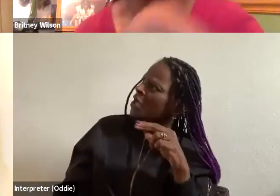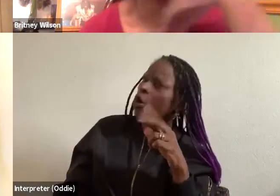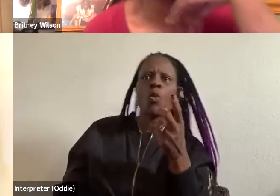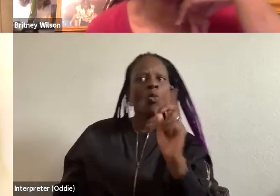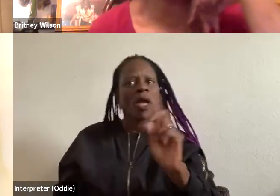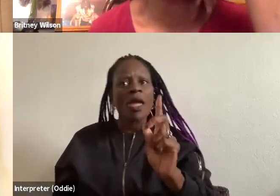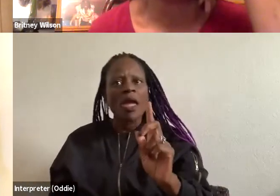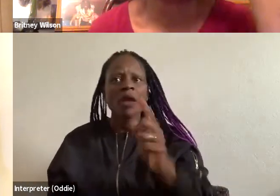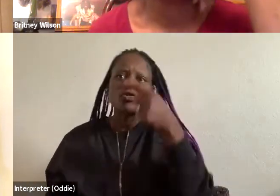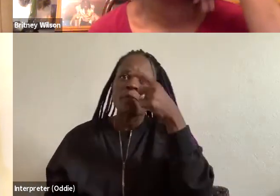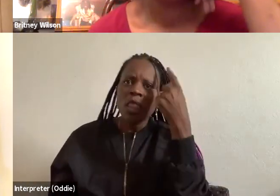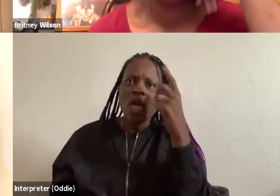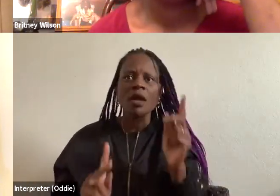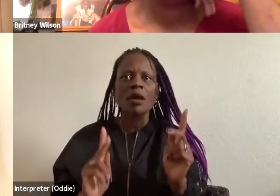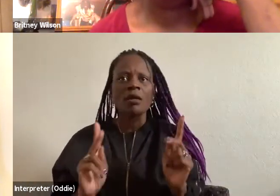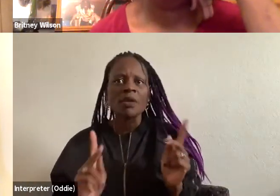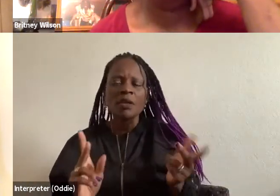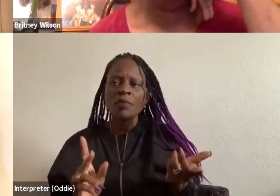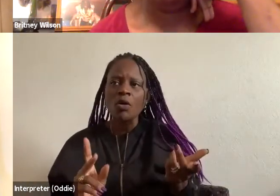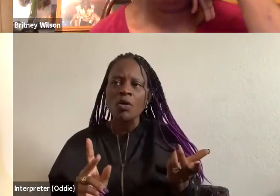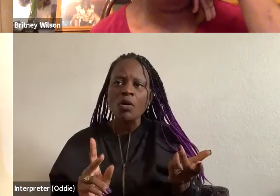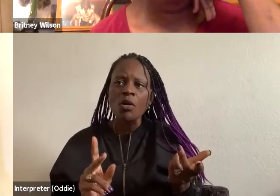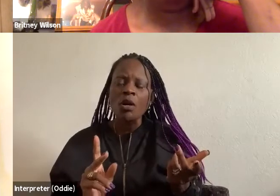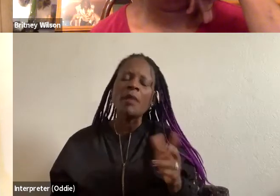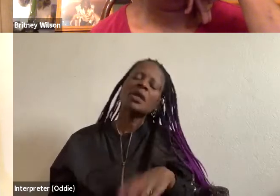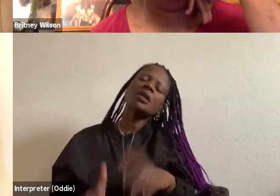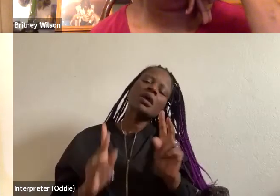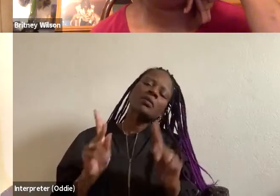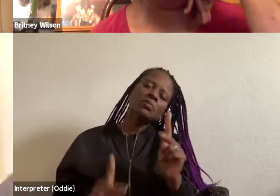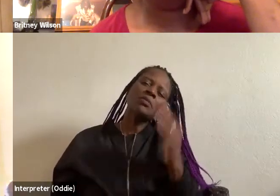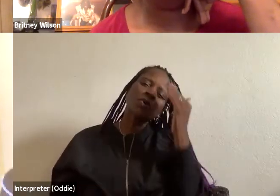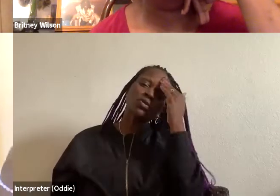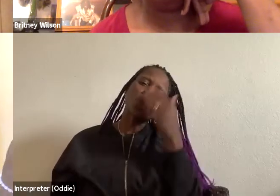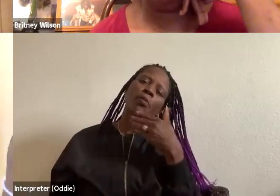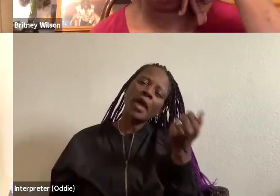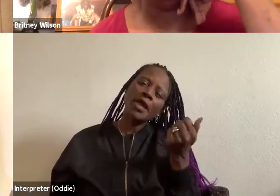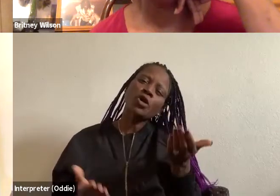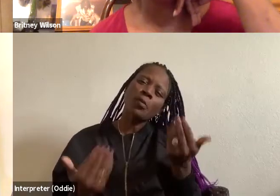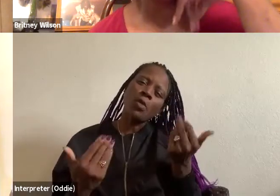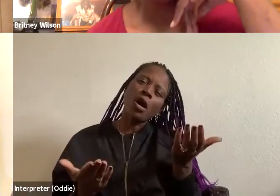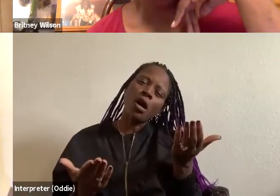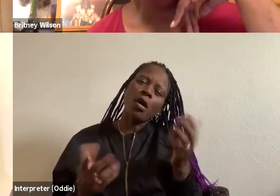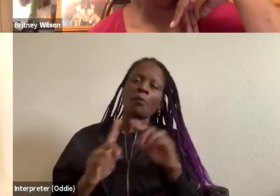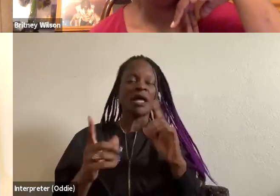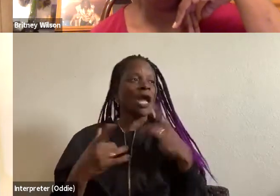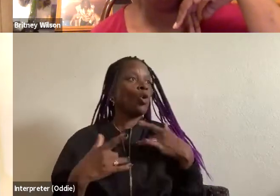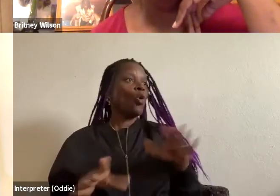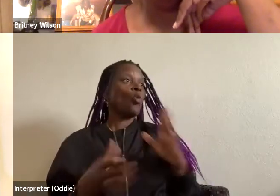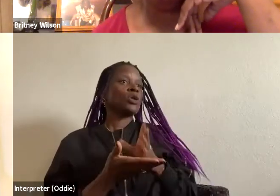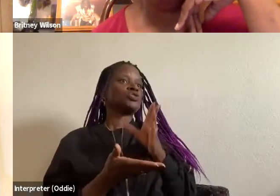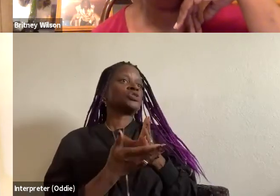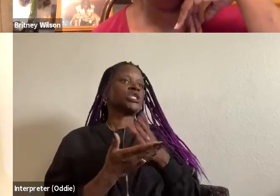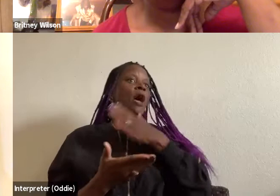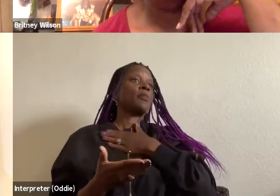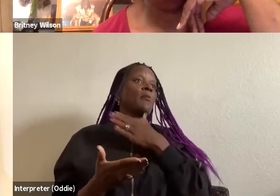because it's like, and it's like people that should know better. But they're like, listen, I don't want to stop my bag. Let me just do this all